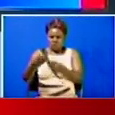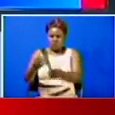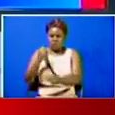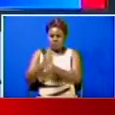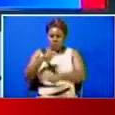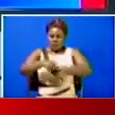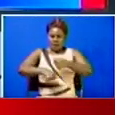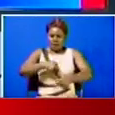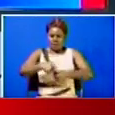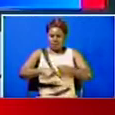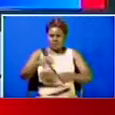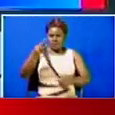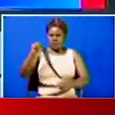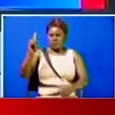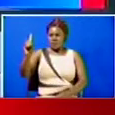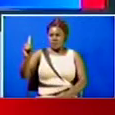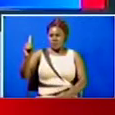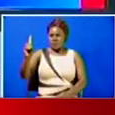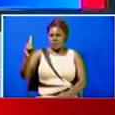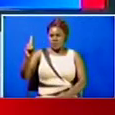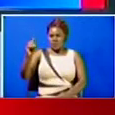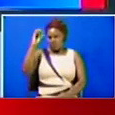the acting MD of the Kenya Ports Authority.